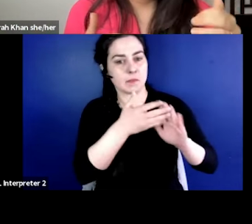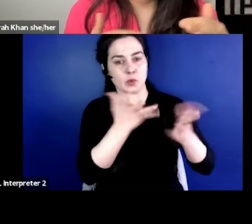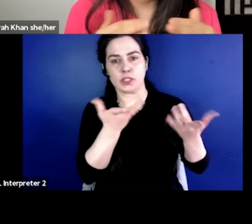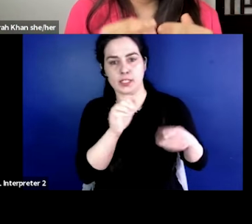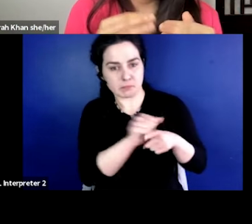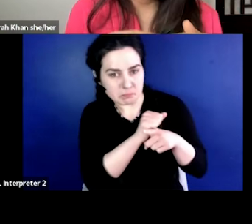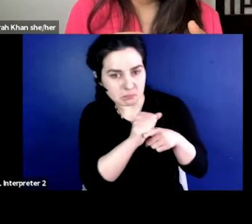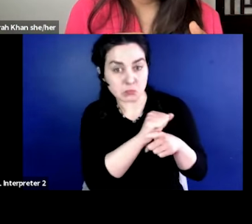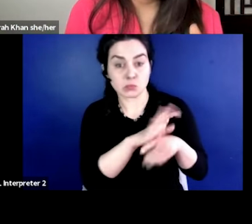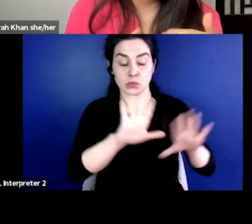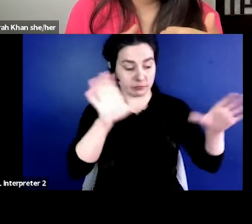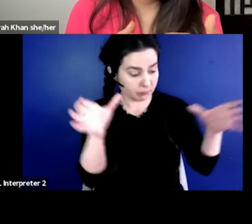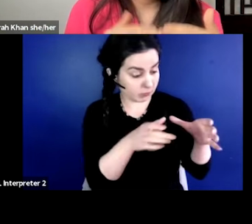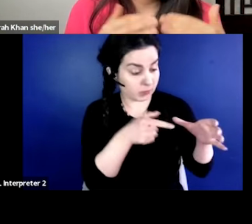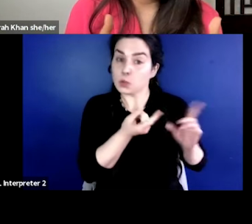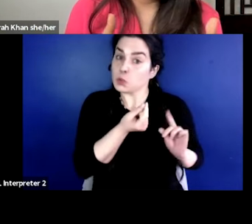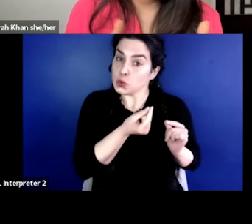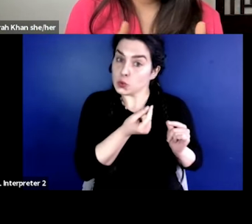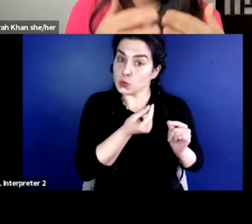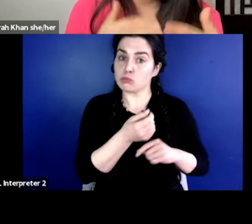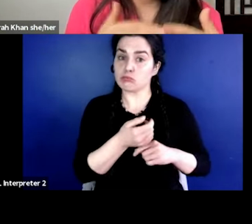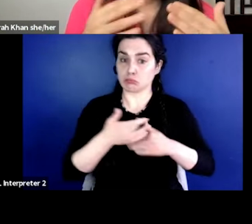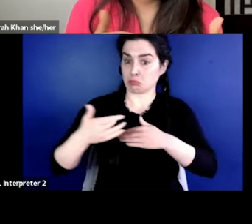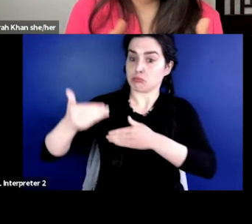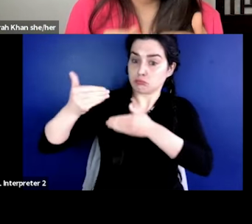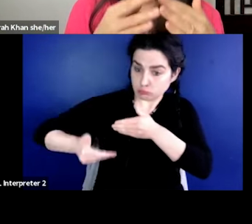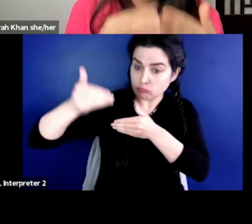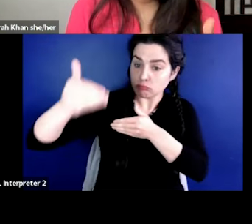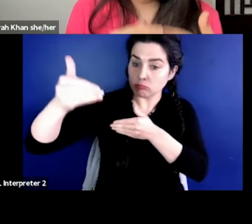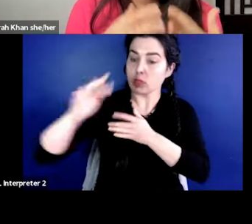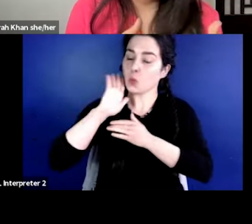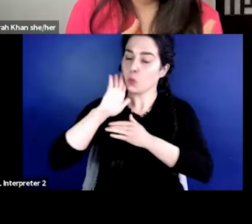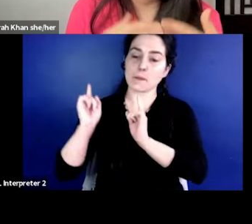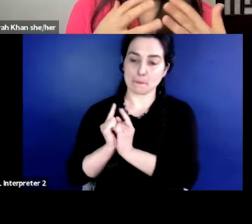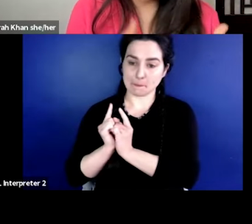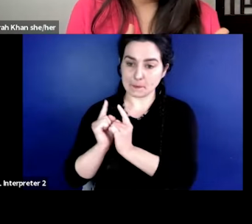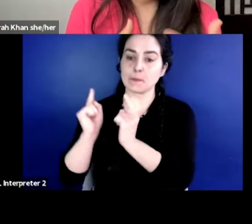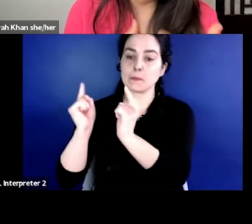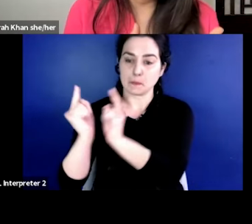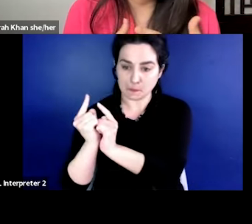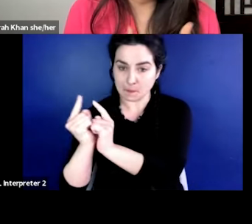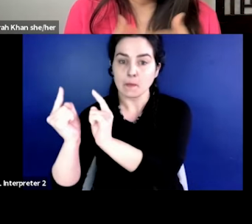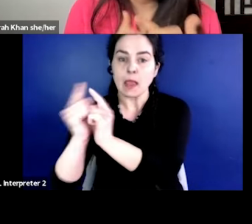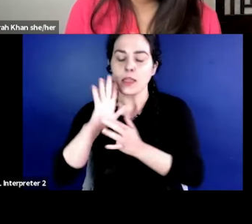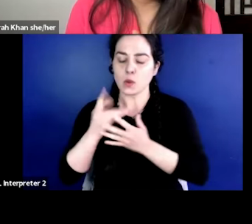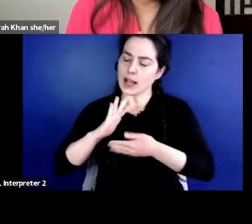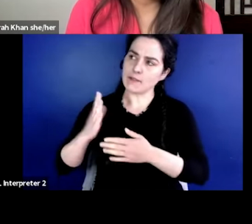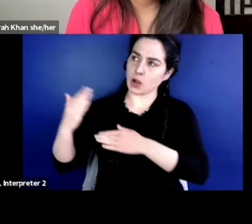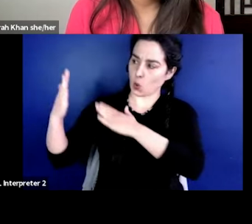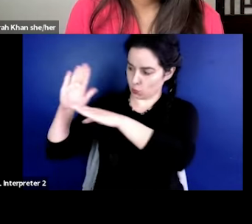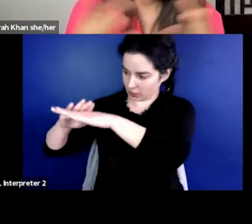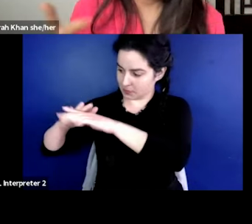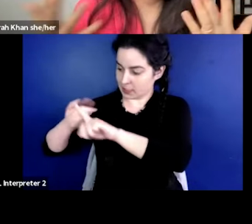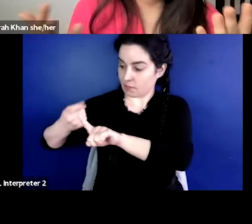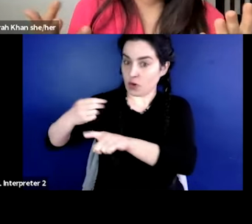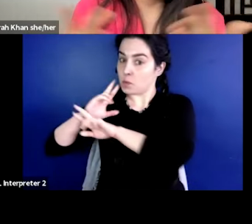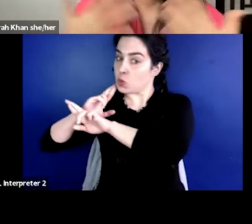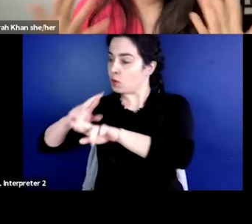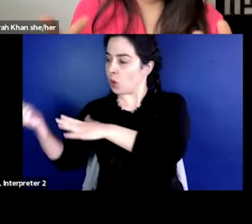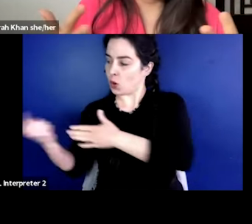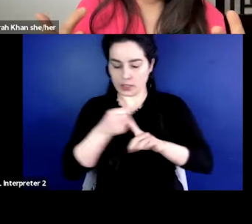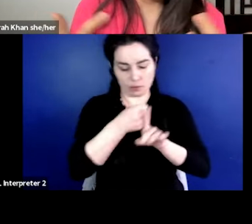is they would meet on a regular basis and actually build out a key question from a recommendation that came from the report and build